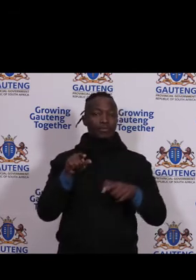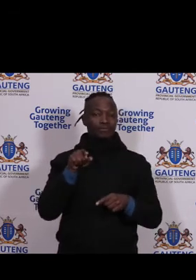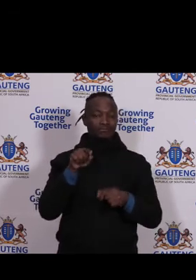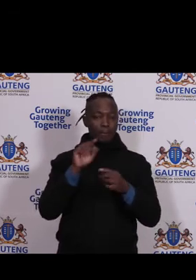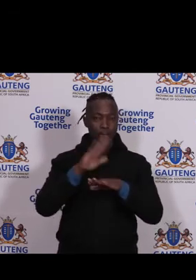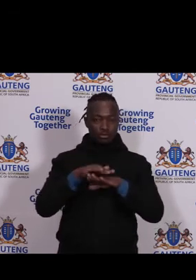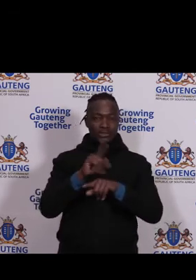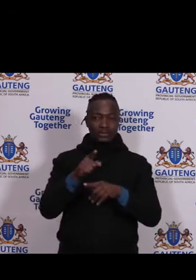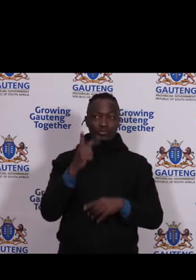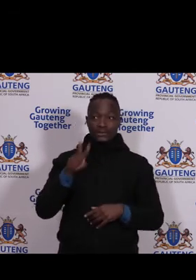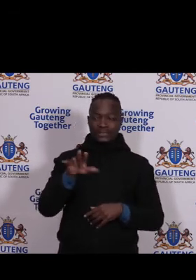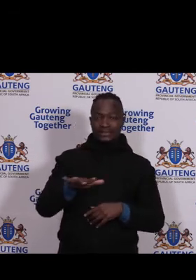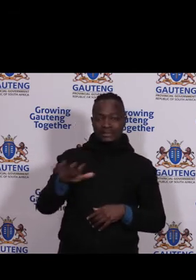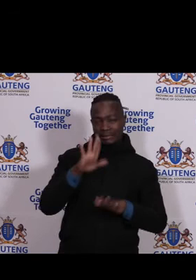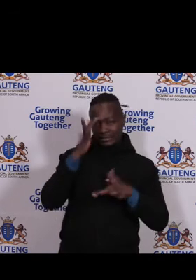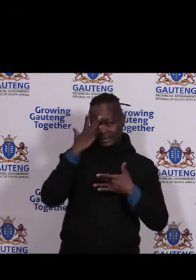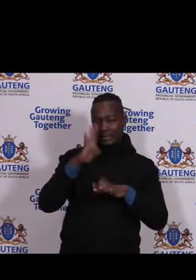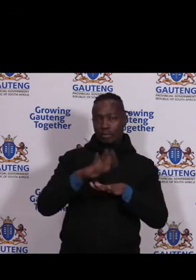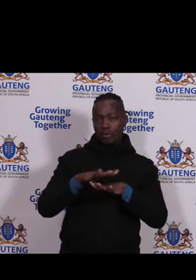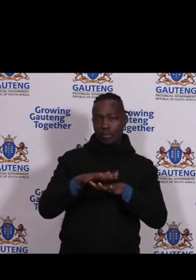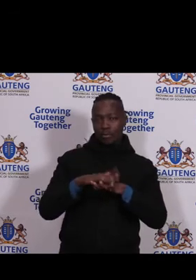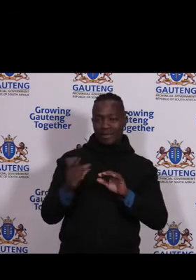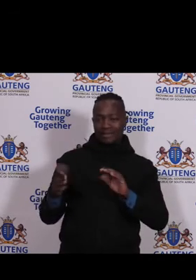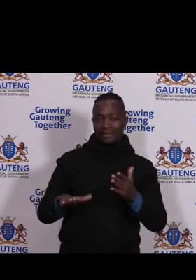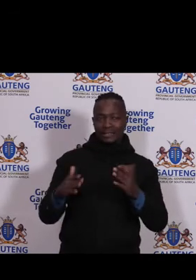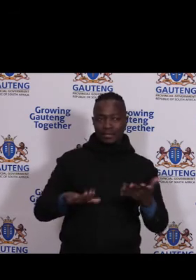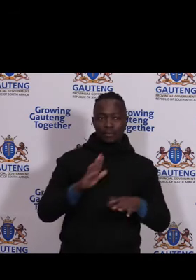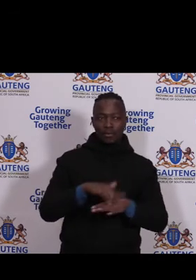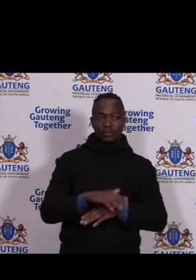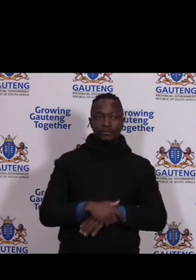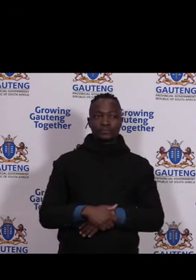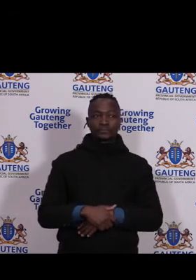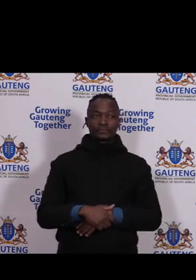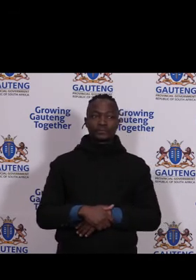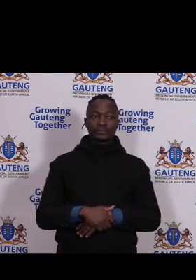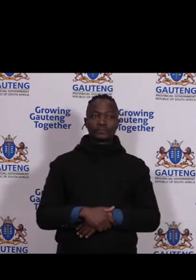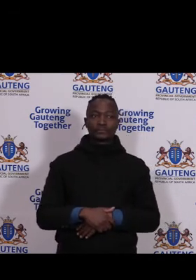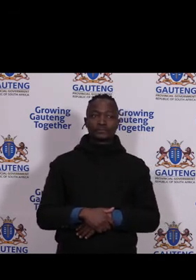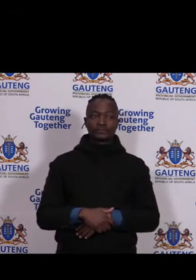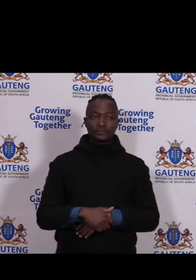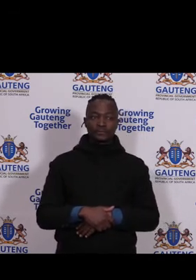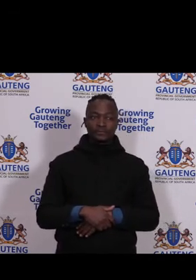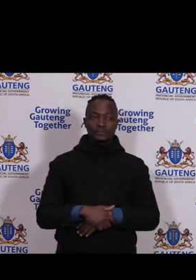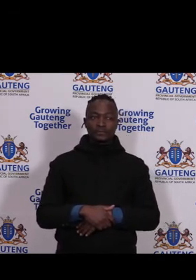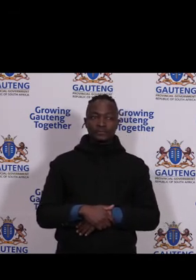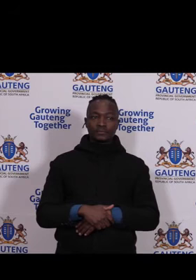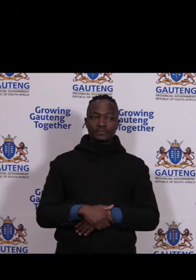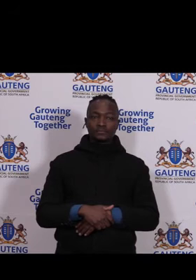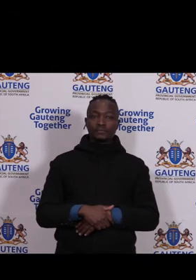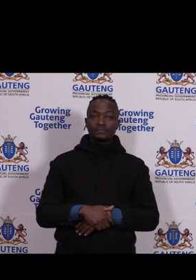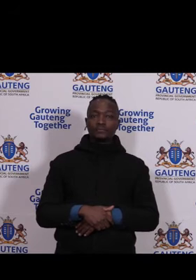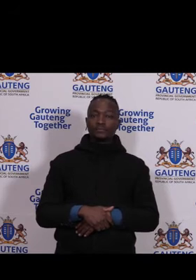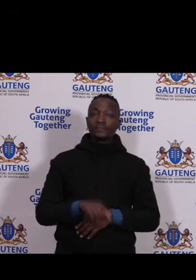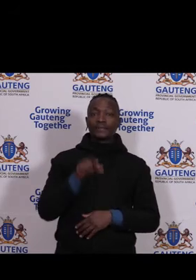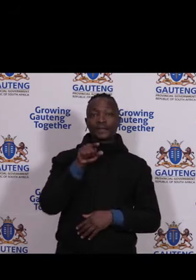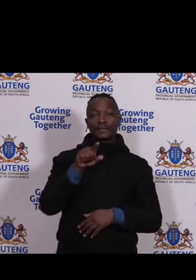we see in the space of people who are passing on in this one. This is just we